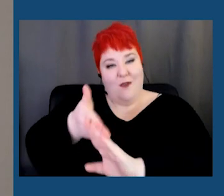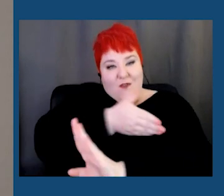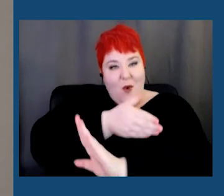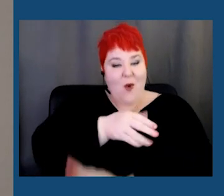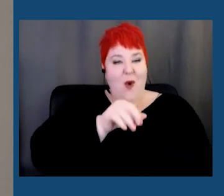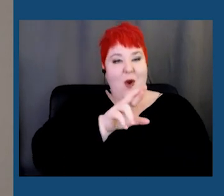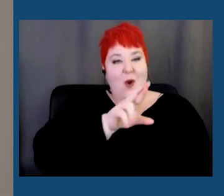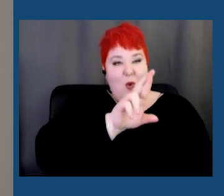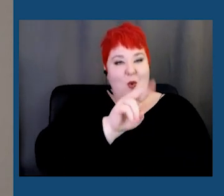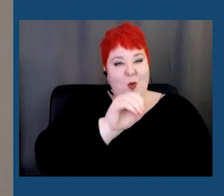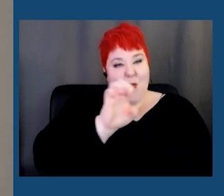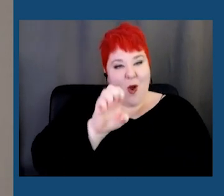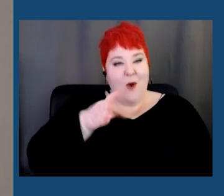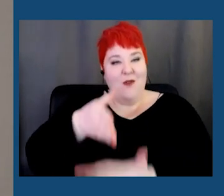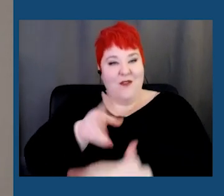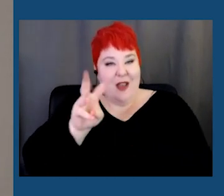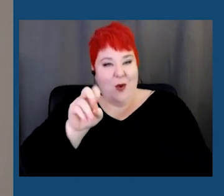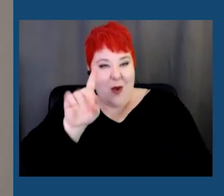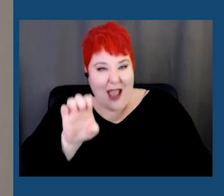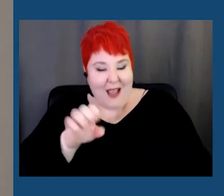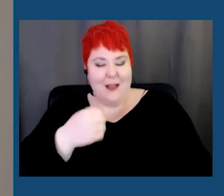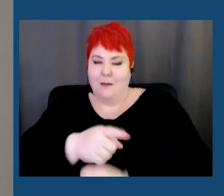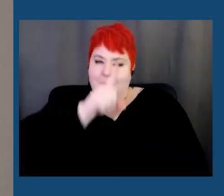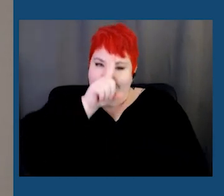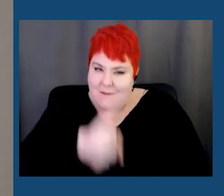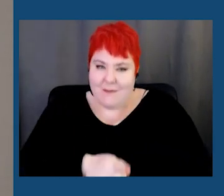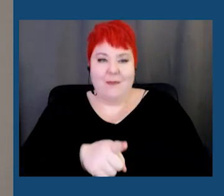nation ensuring that these rights are protected.